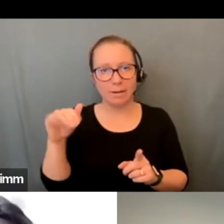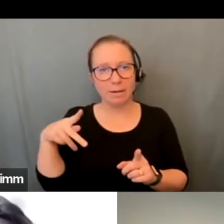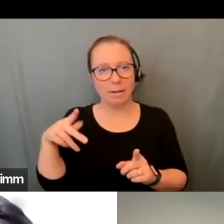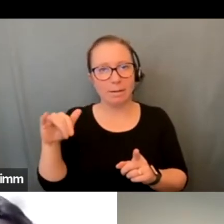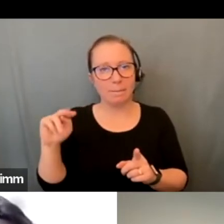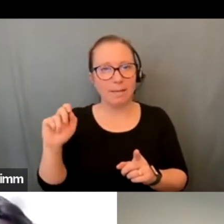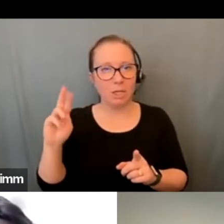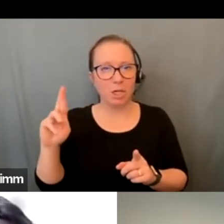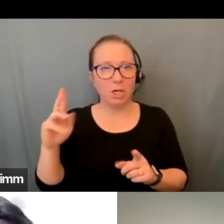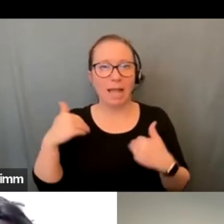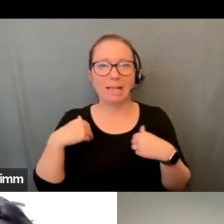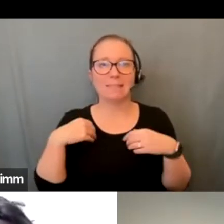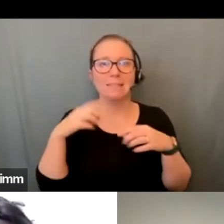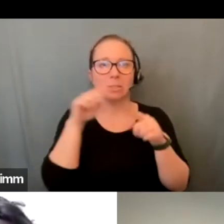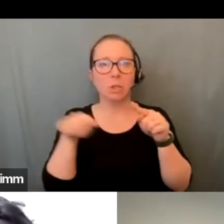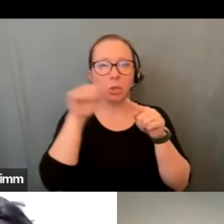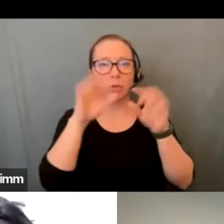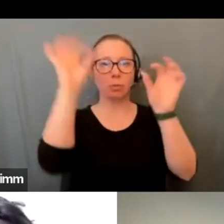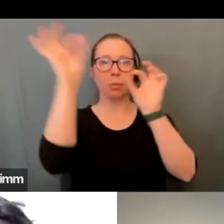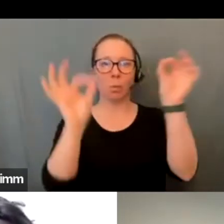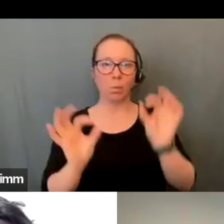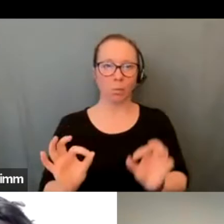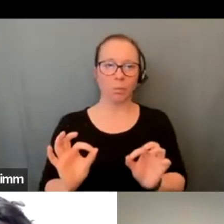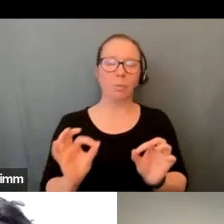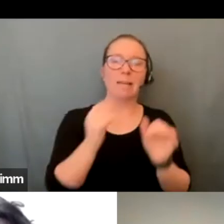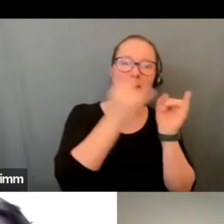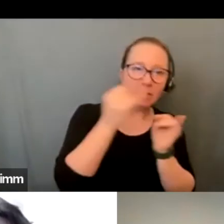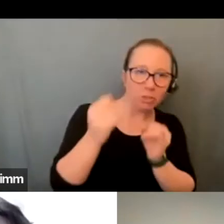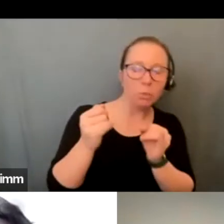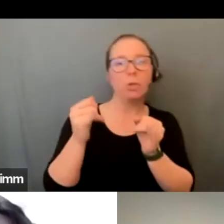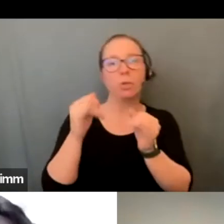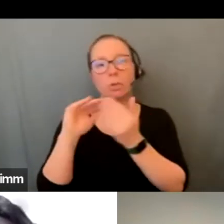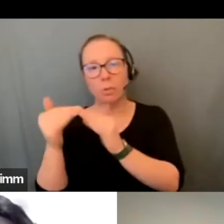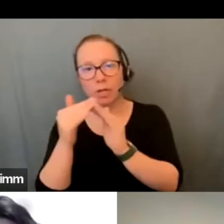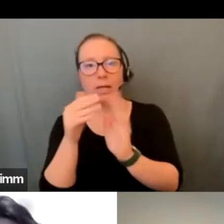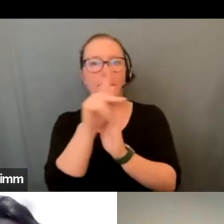different circles. So there's individual, community, policy.